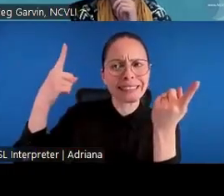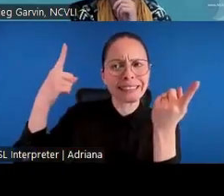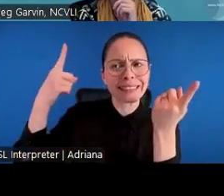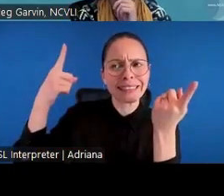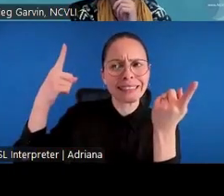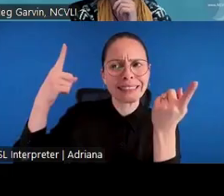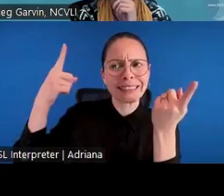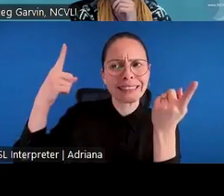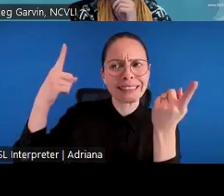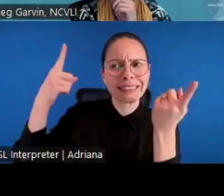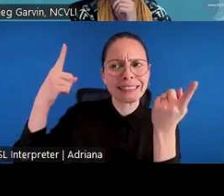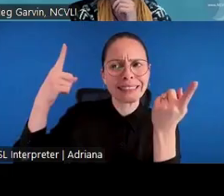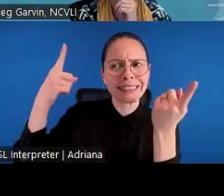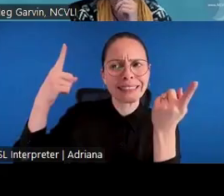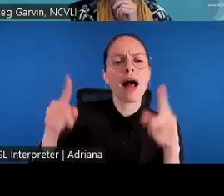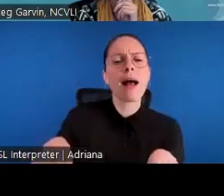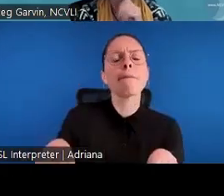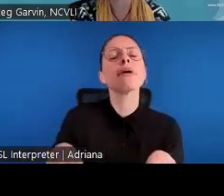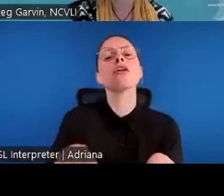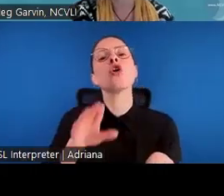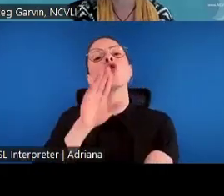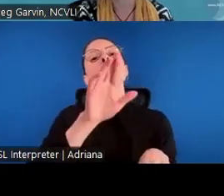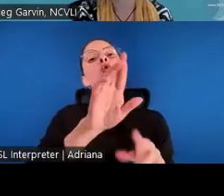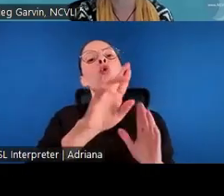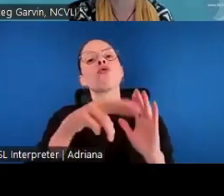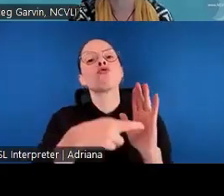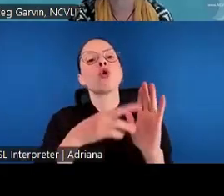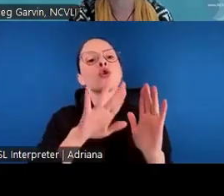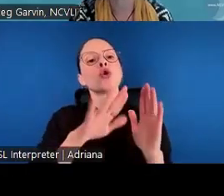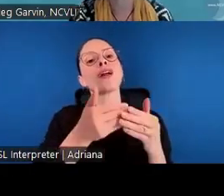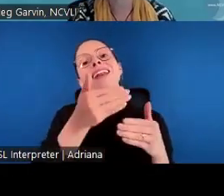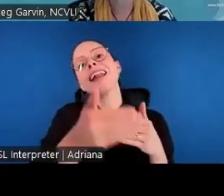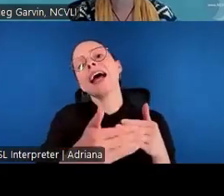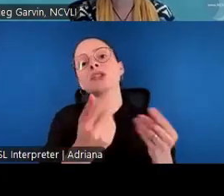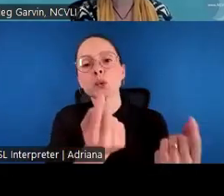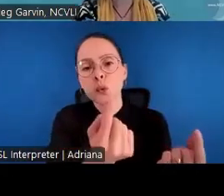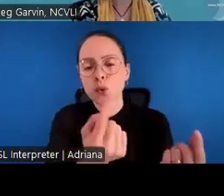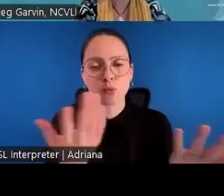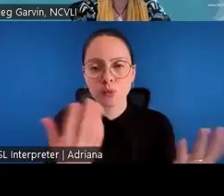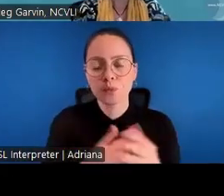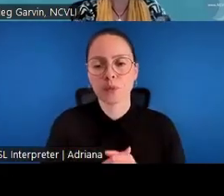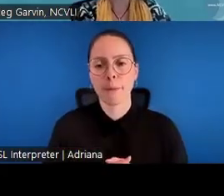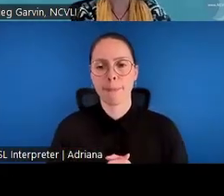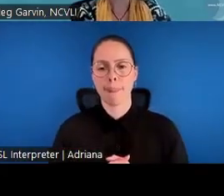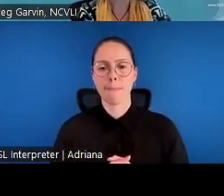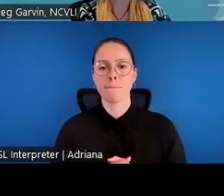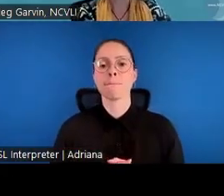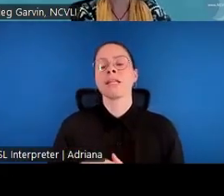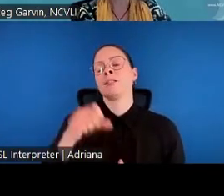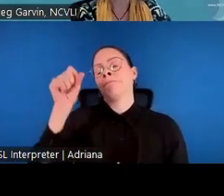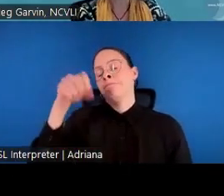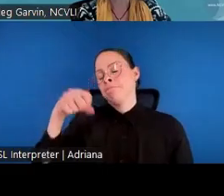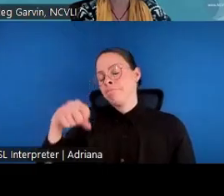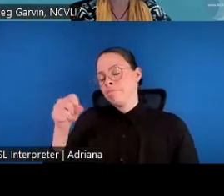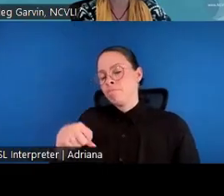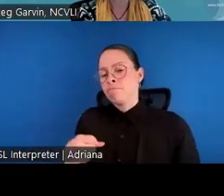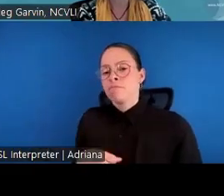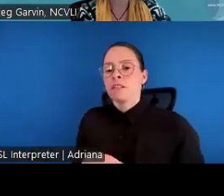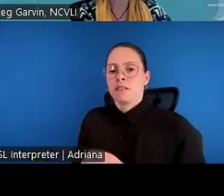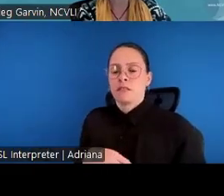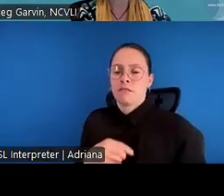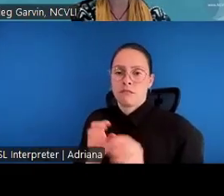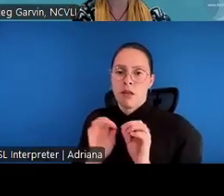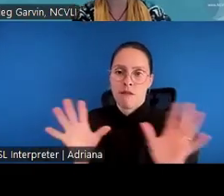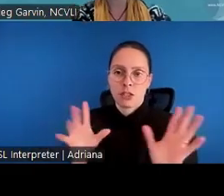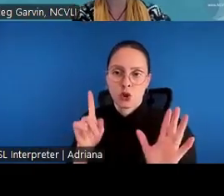space as you're trying to communicate with a special trial counsel? Yeah, so you obviously you need to make contact,